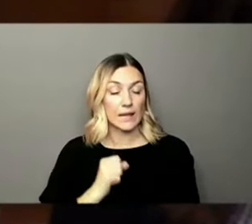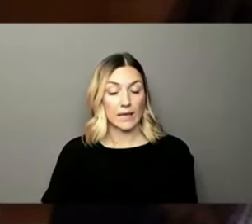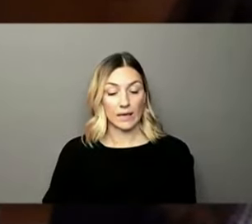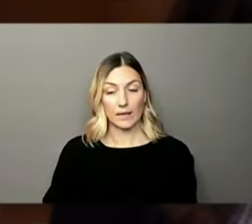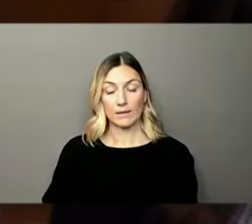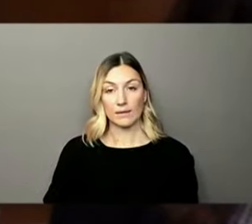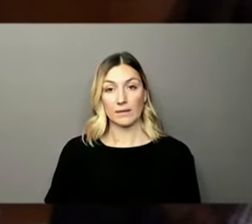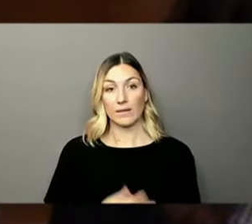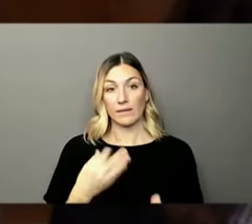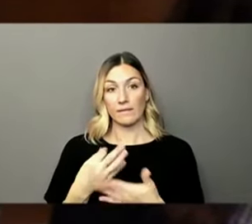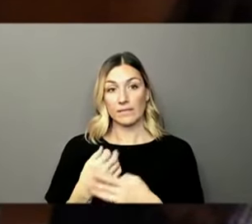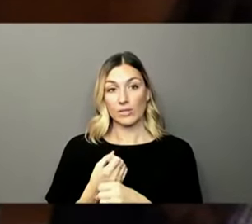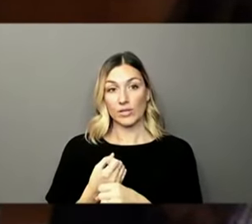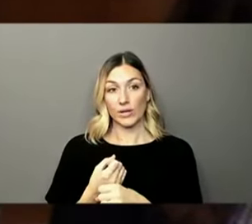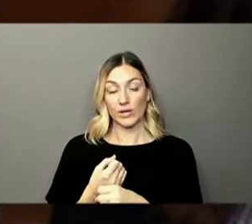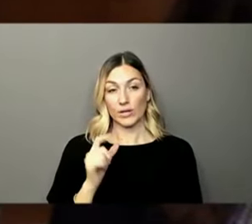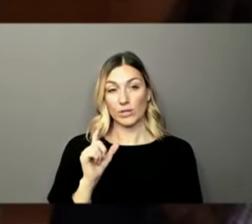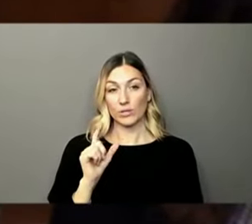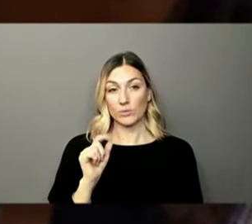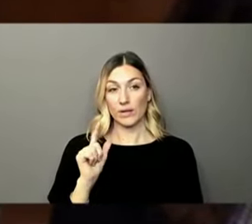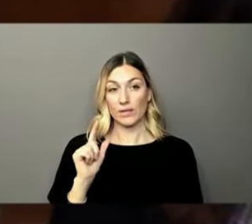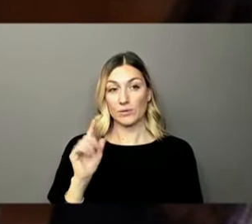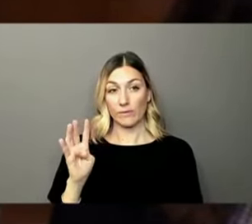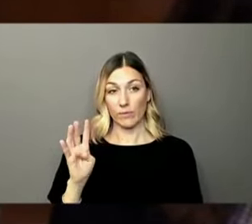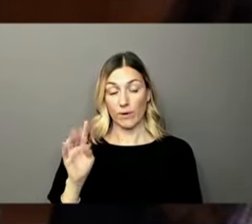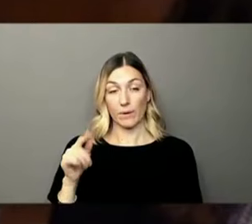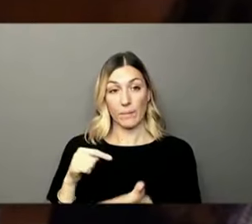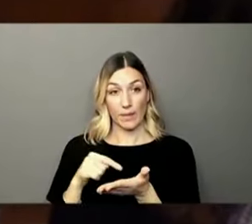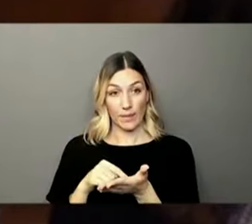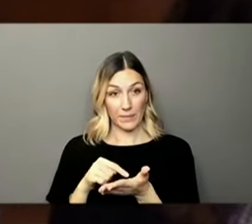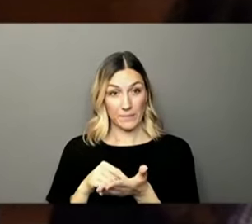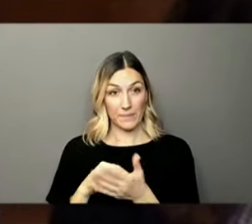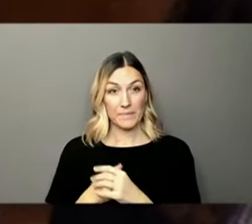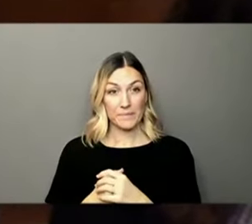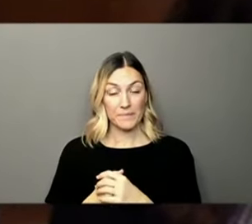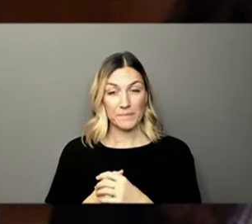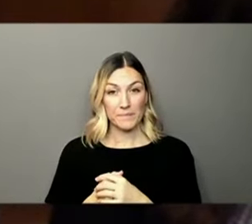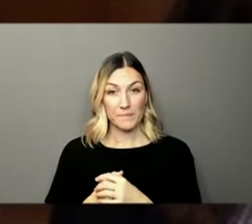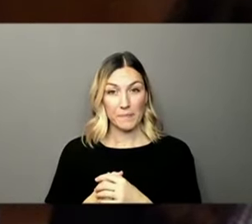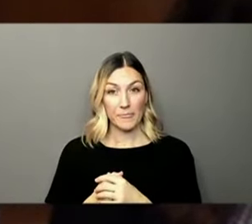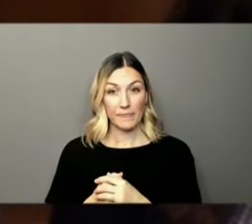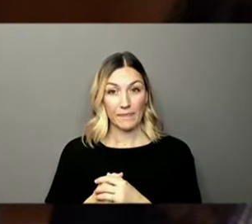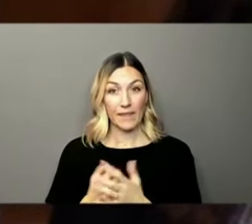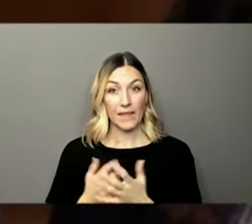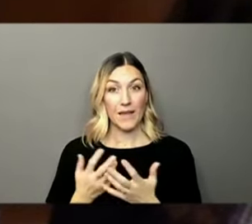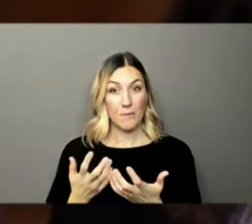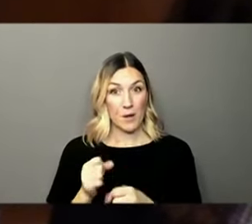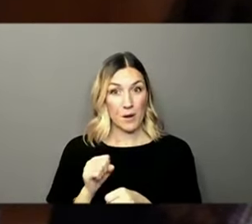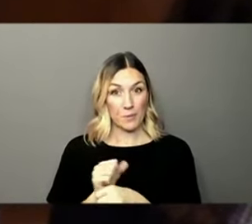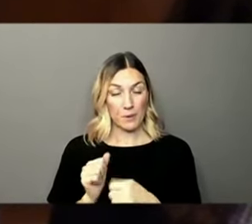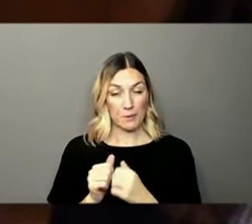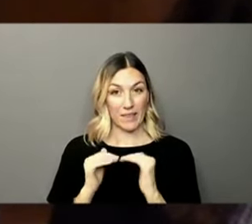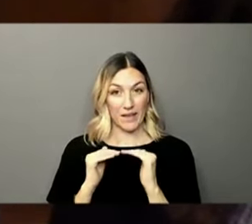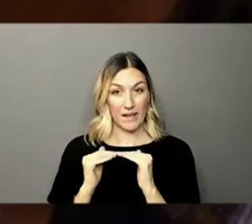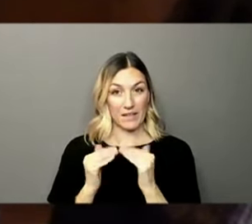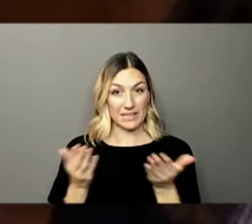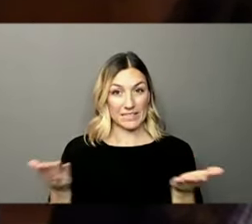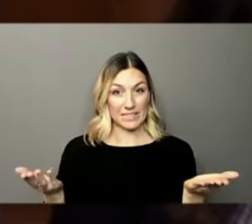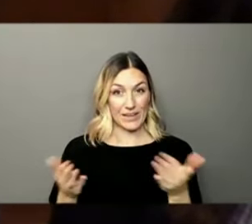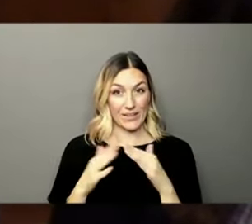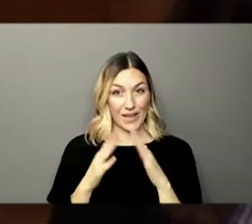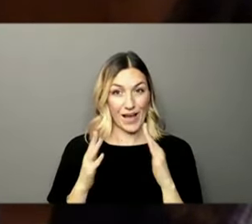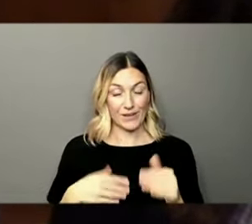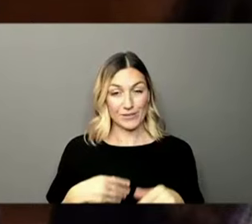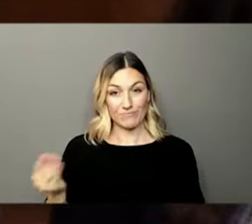year 2024 bill. And I certainly want to work with our colleagues in the House to get this over the